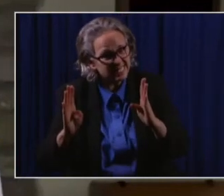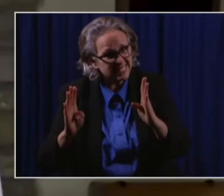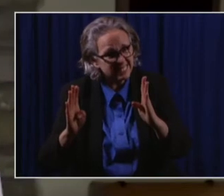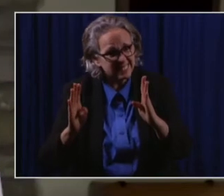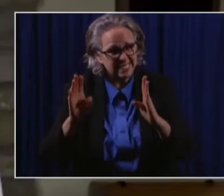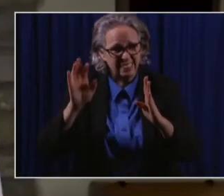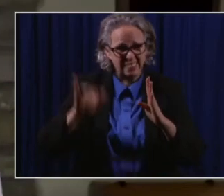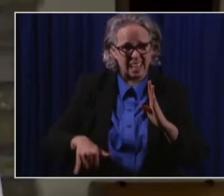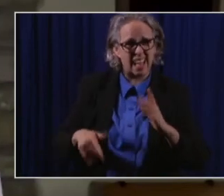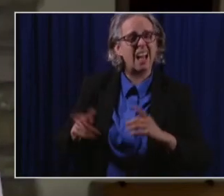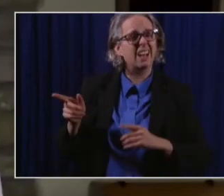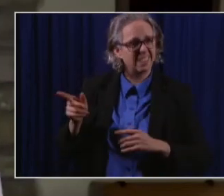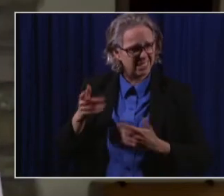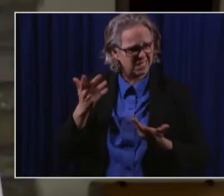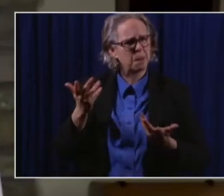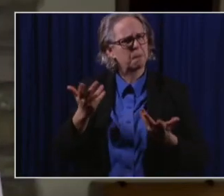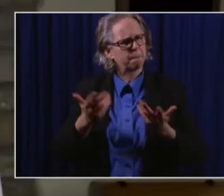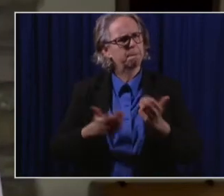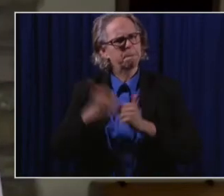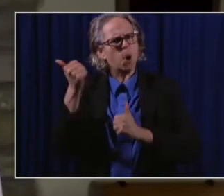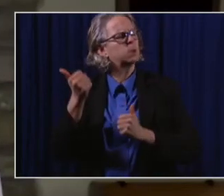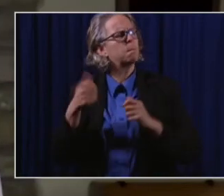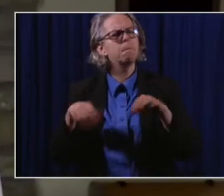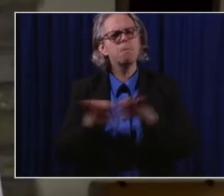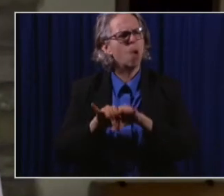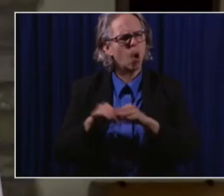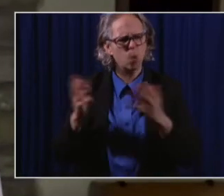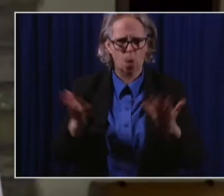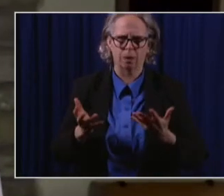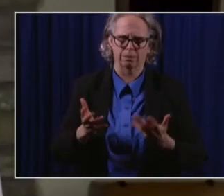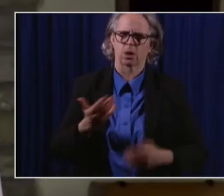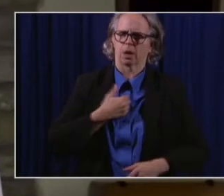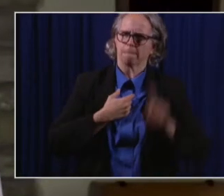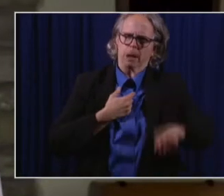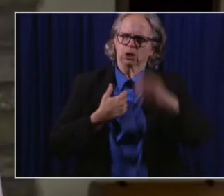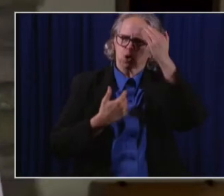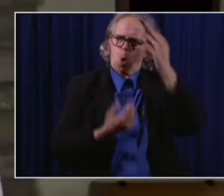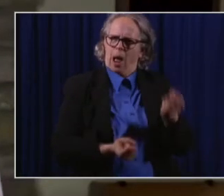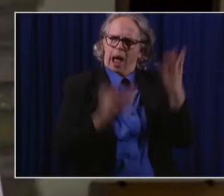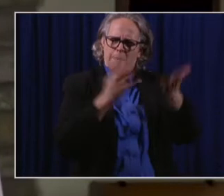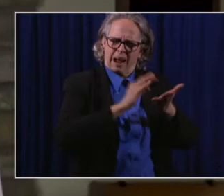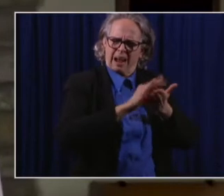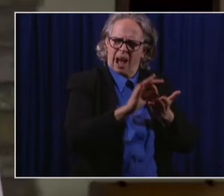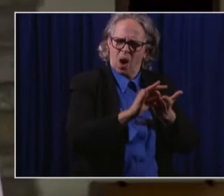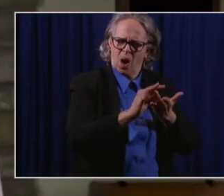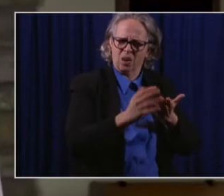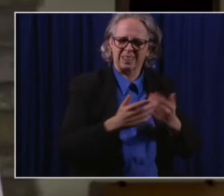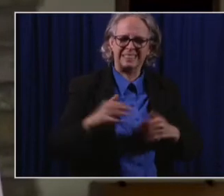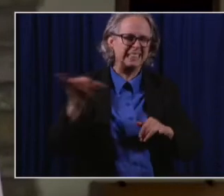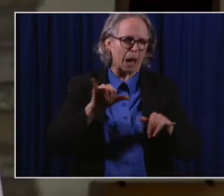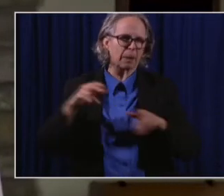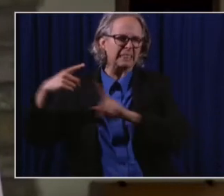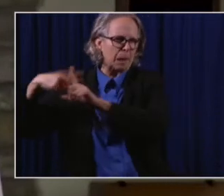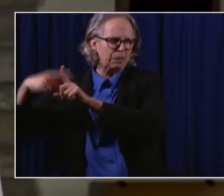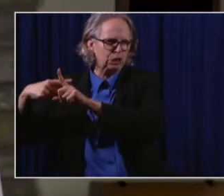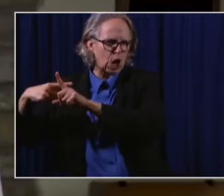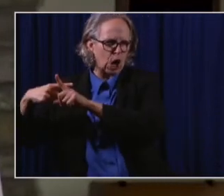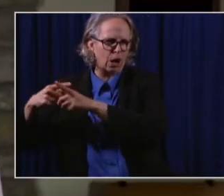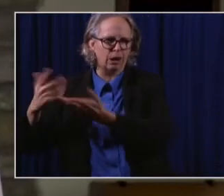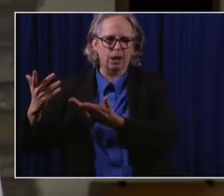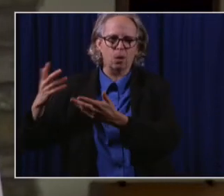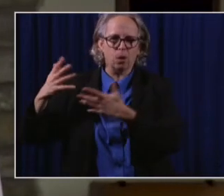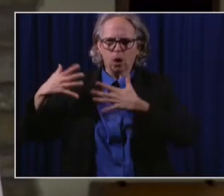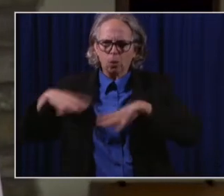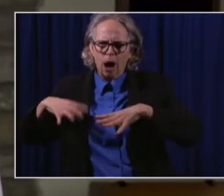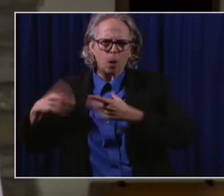most important number for knowing what you need to wear if you're going outside. So it tells you, how much spread you have in your